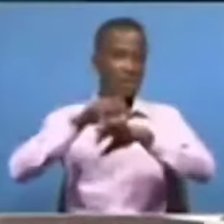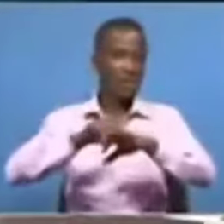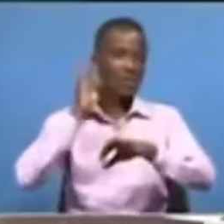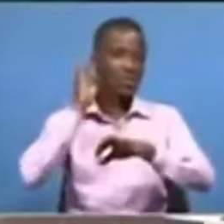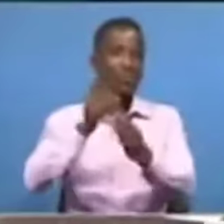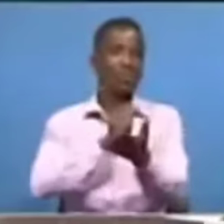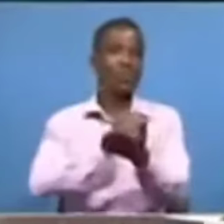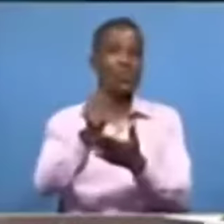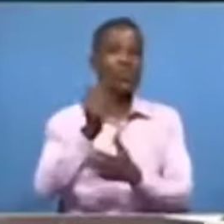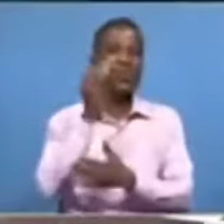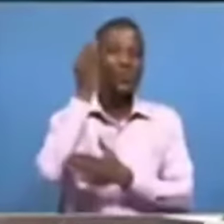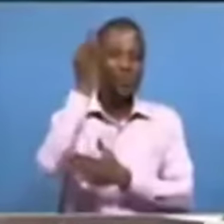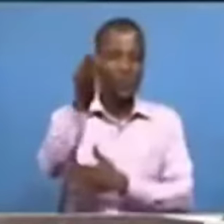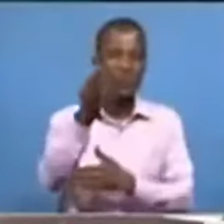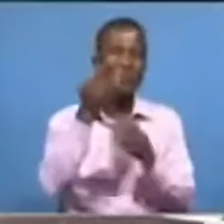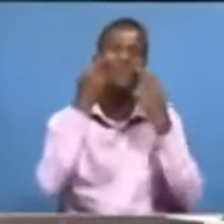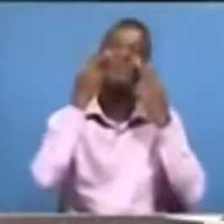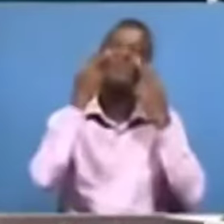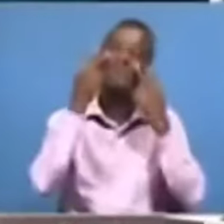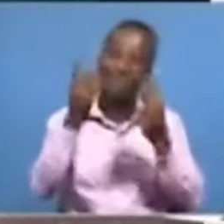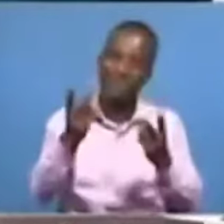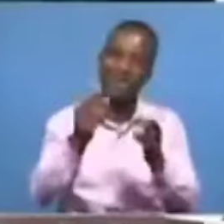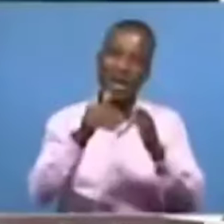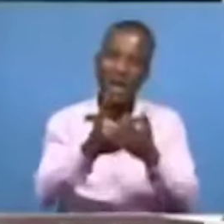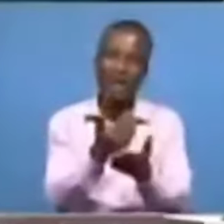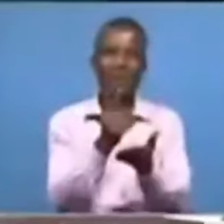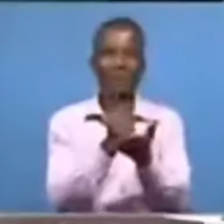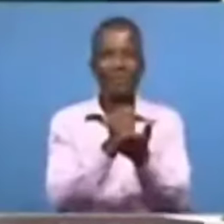will judge us very well.